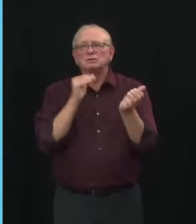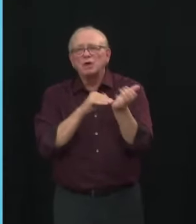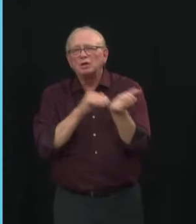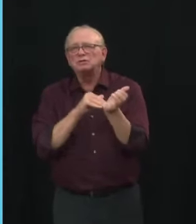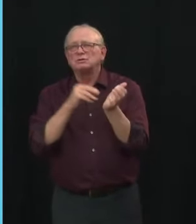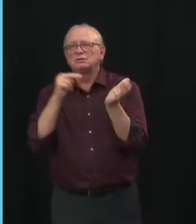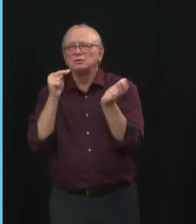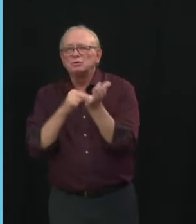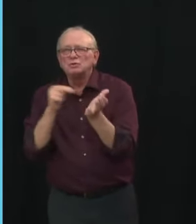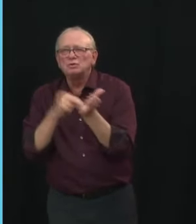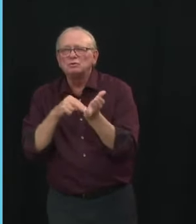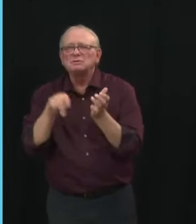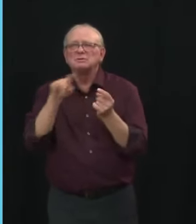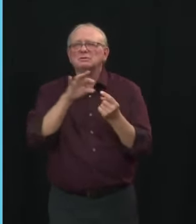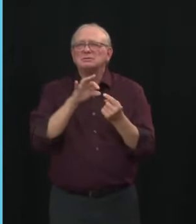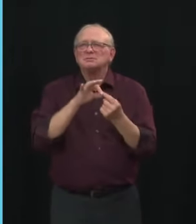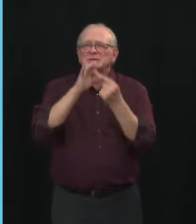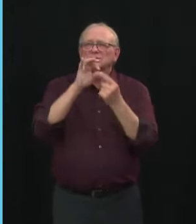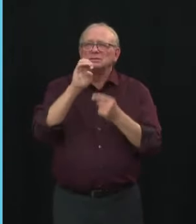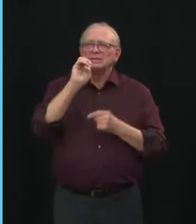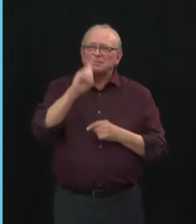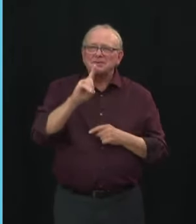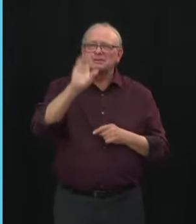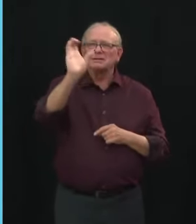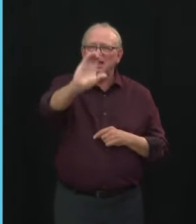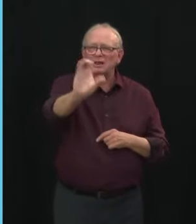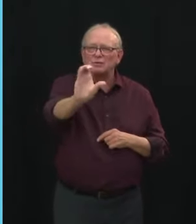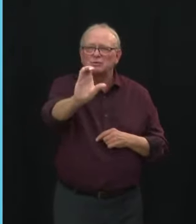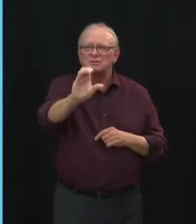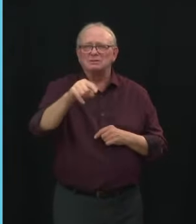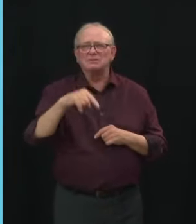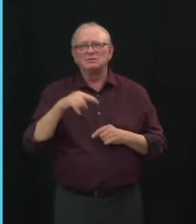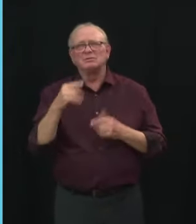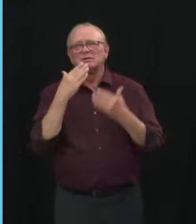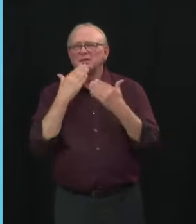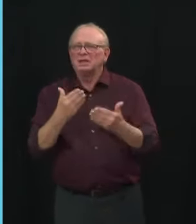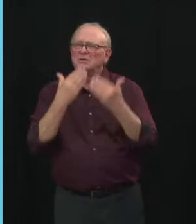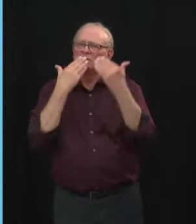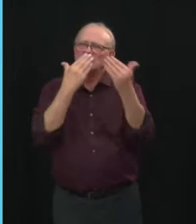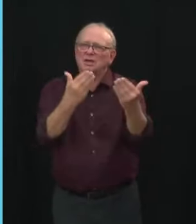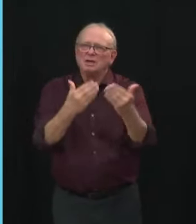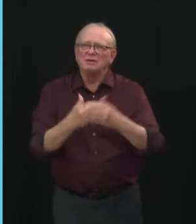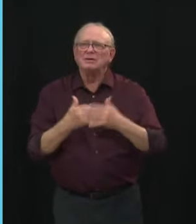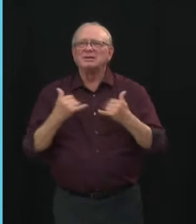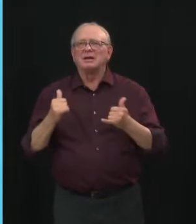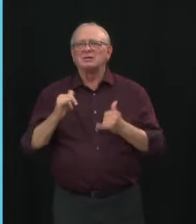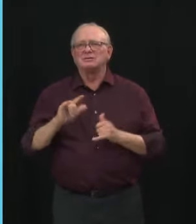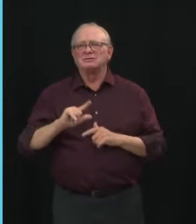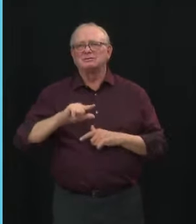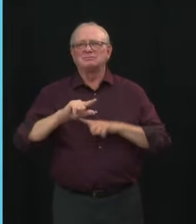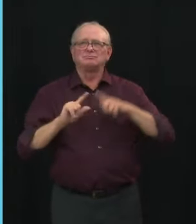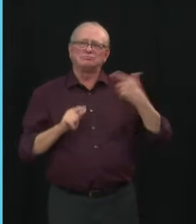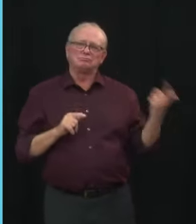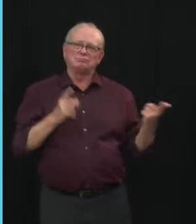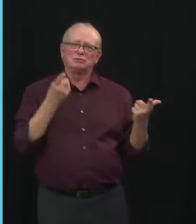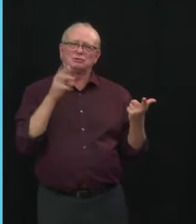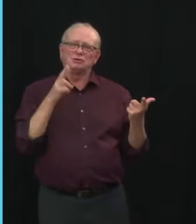in Edmonton and Calgary, managing higher volumes. And with that, I'll now invite Dr. Hinshaw to the podium.